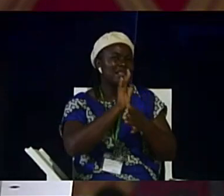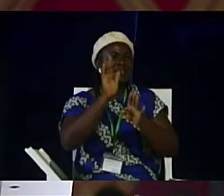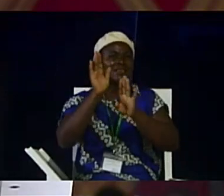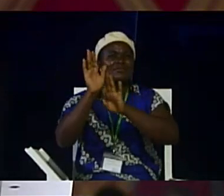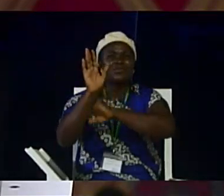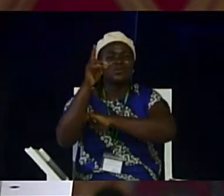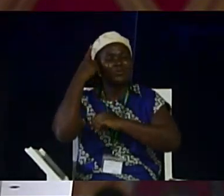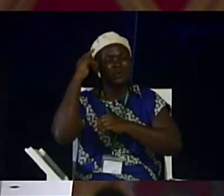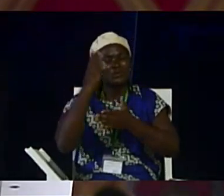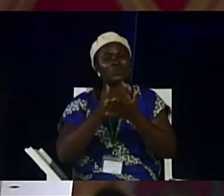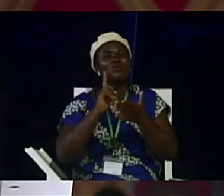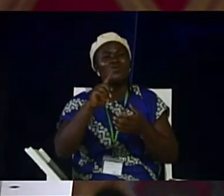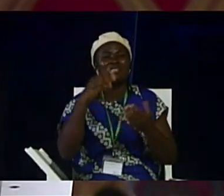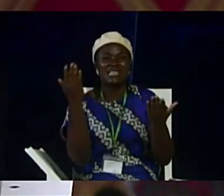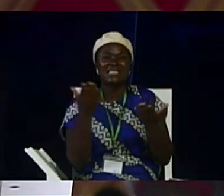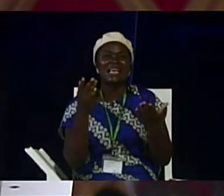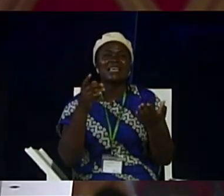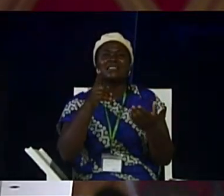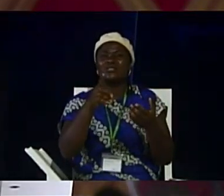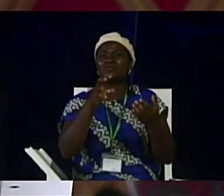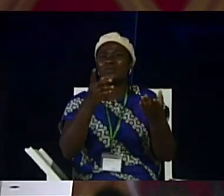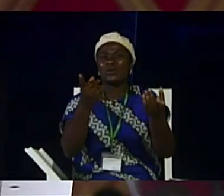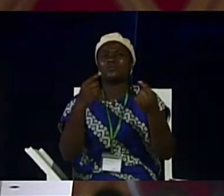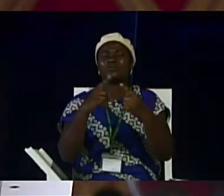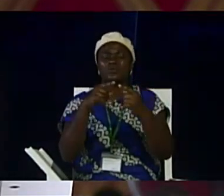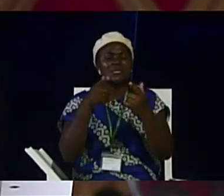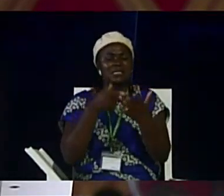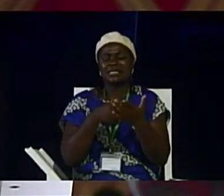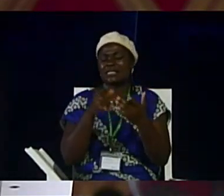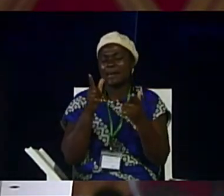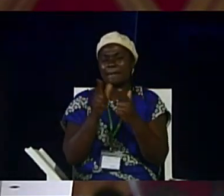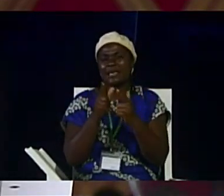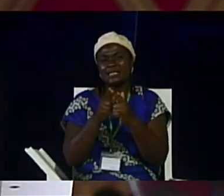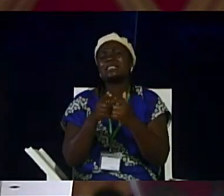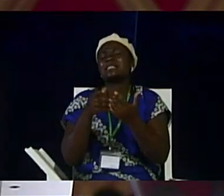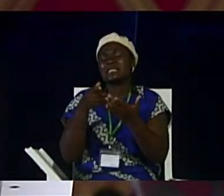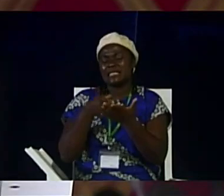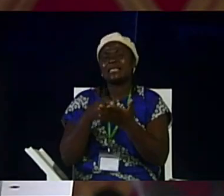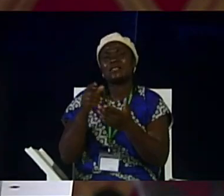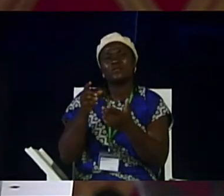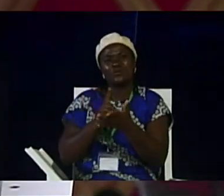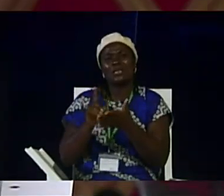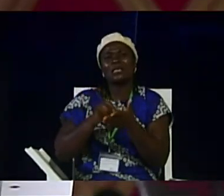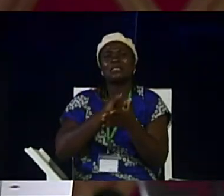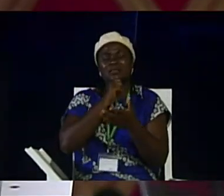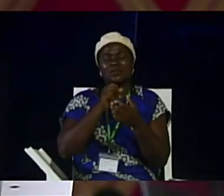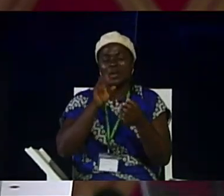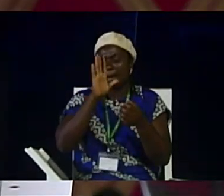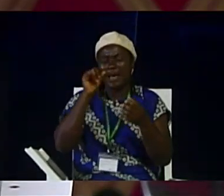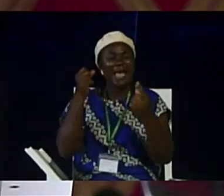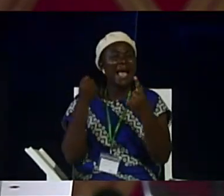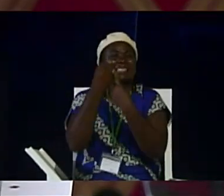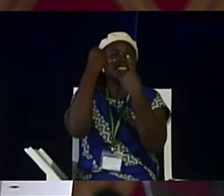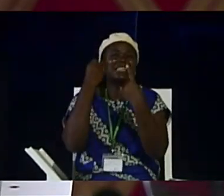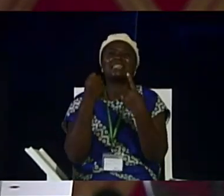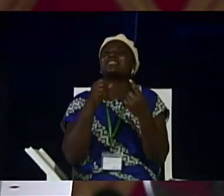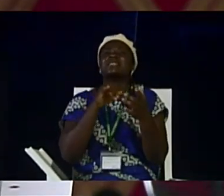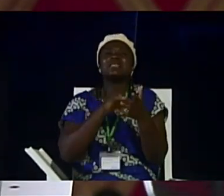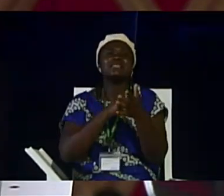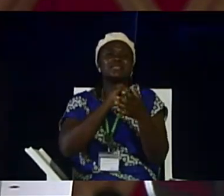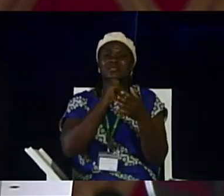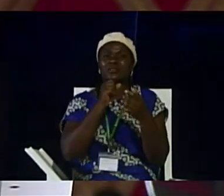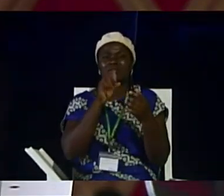someone that is coming to this meeting this week. It is not by coincidence. It is not by happenstance